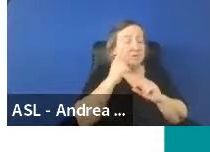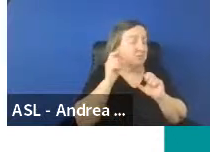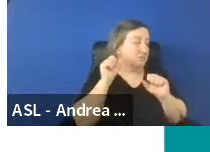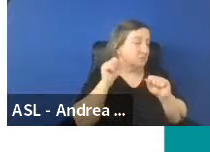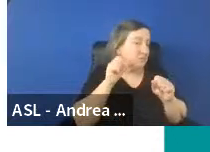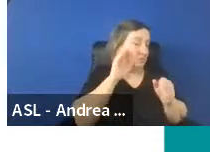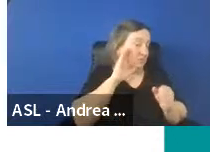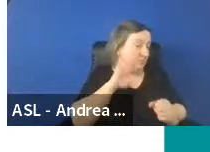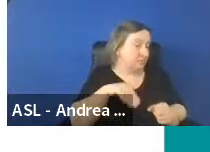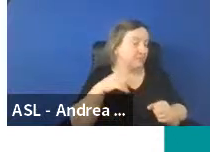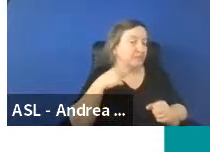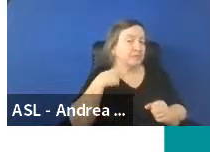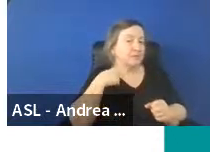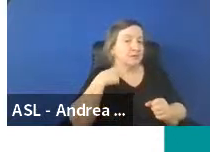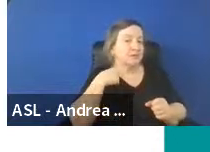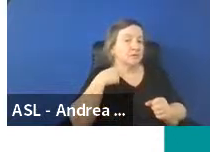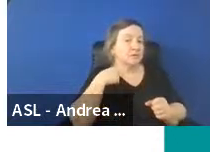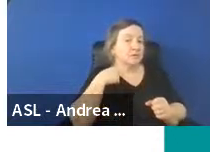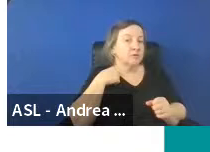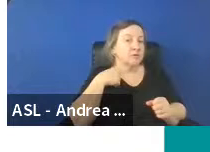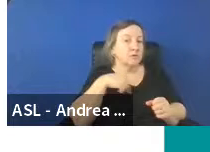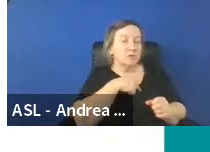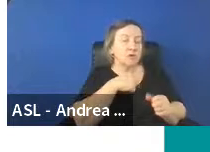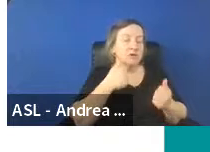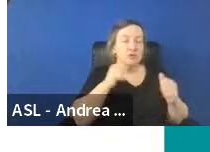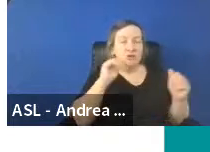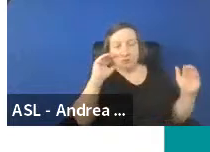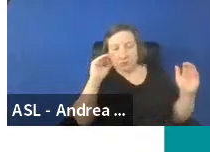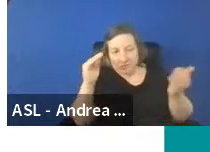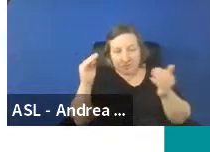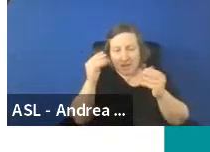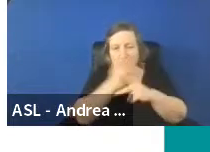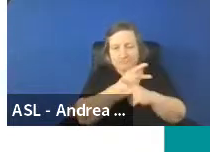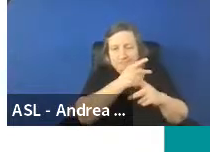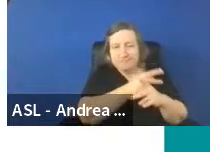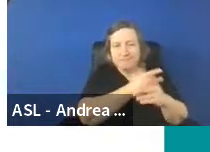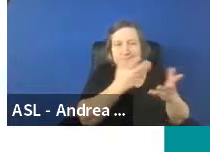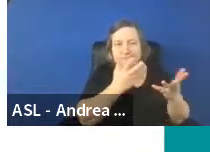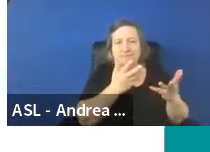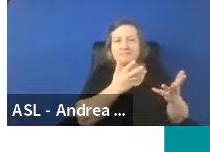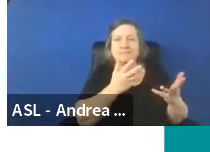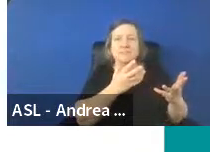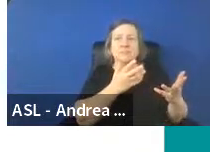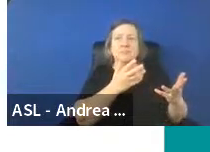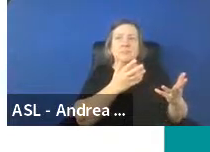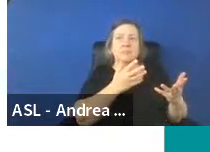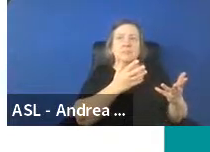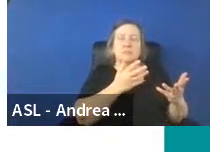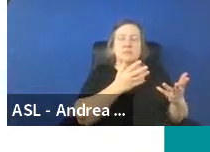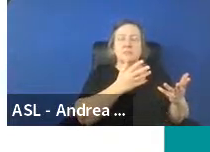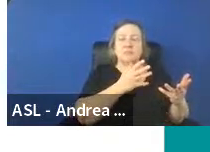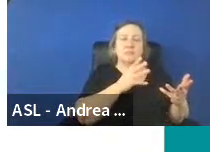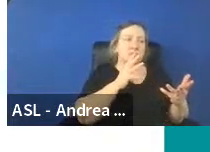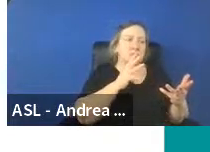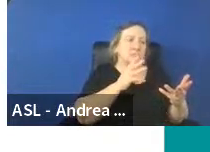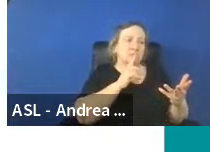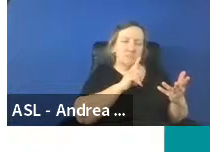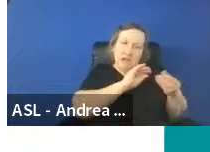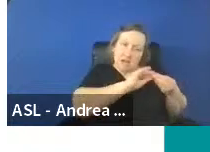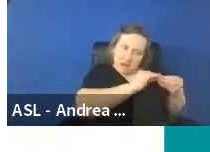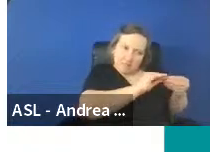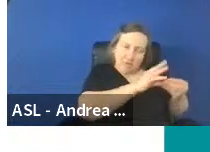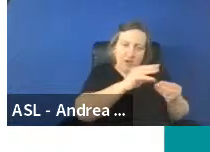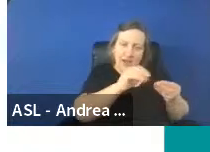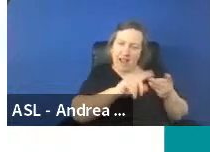that we're really weighing and considering both the qualitative and the quantitative feedback we've received through all these